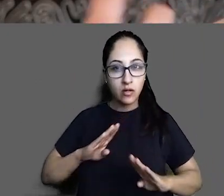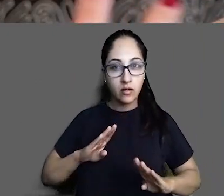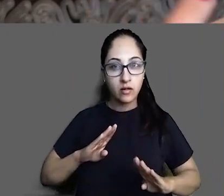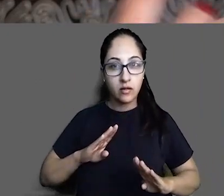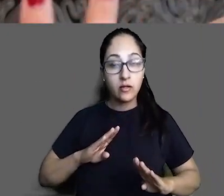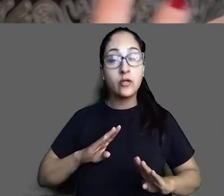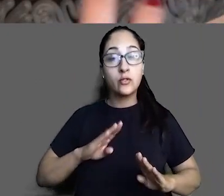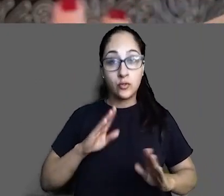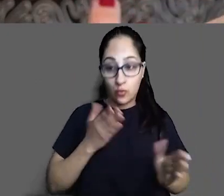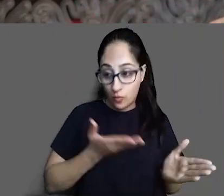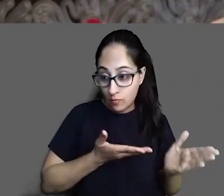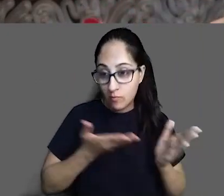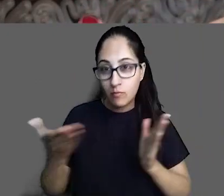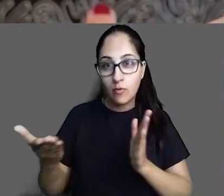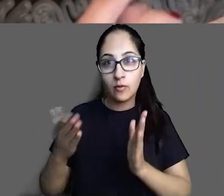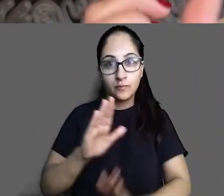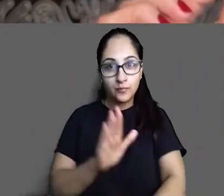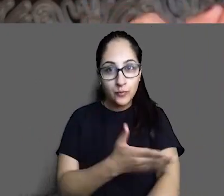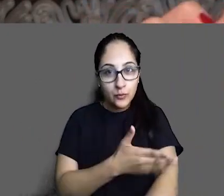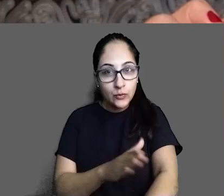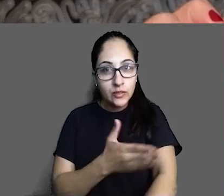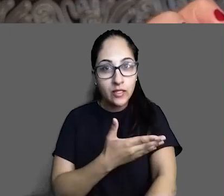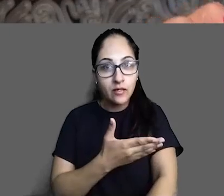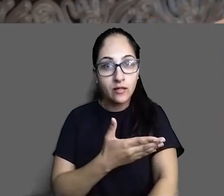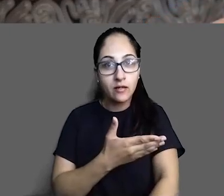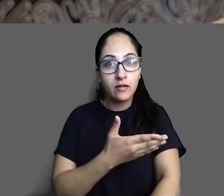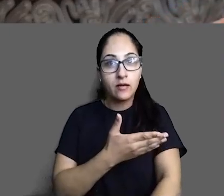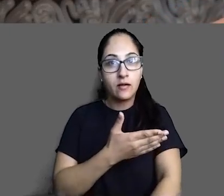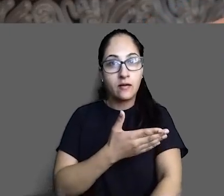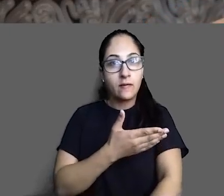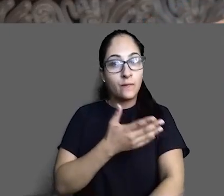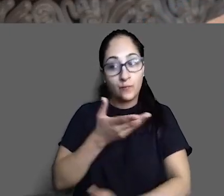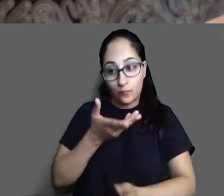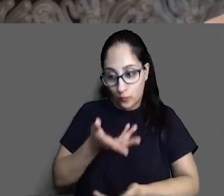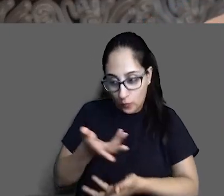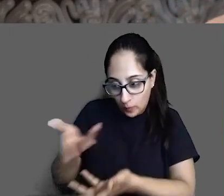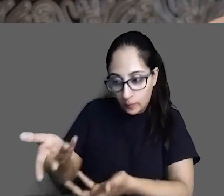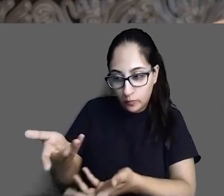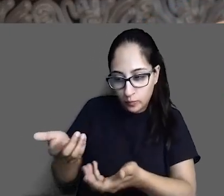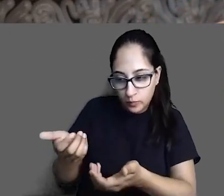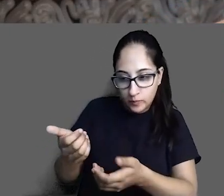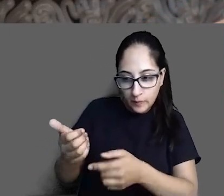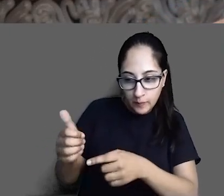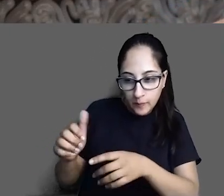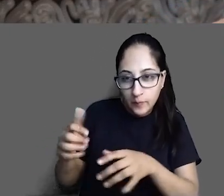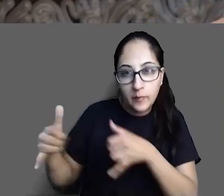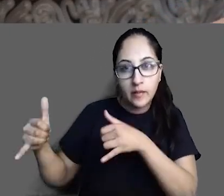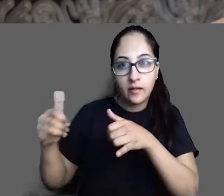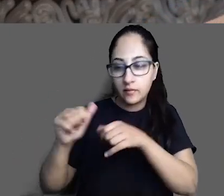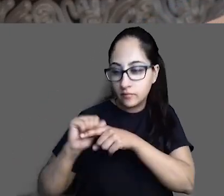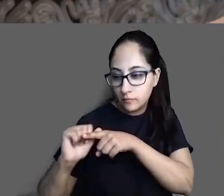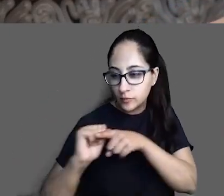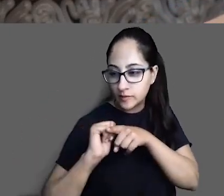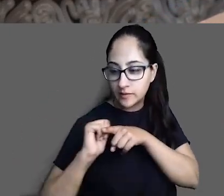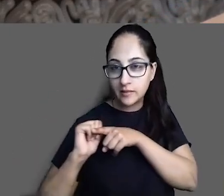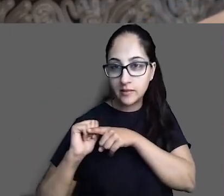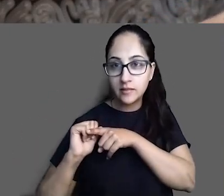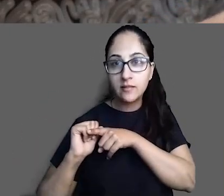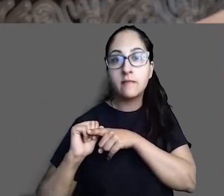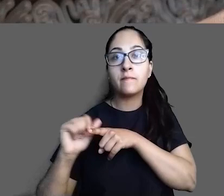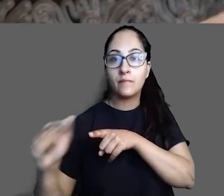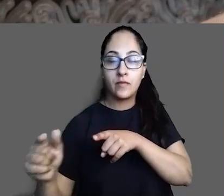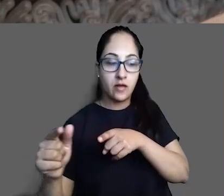as something that is light entertainment, but when it's given as a tool for expression, a tool